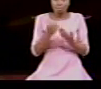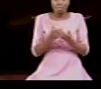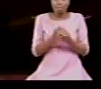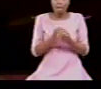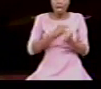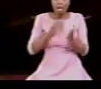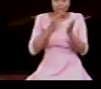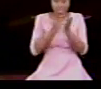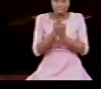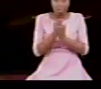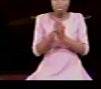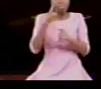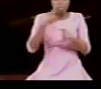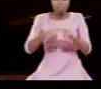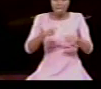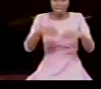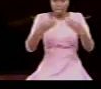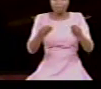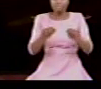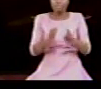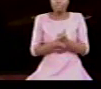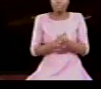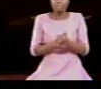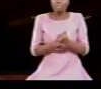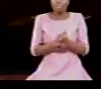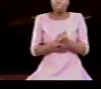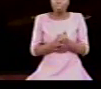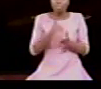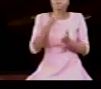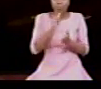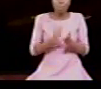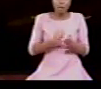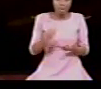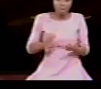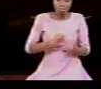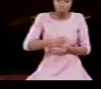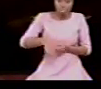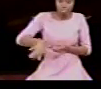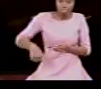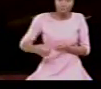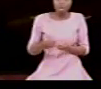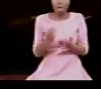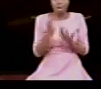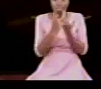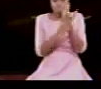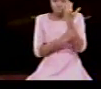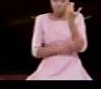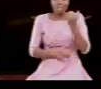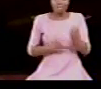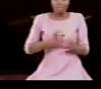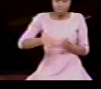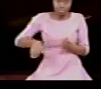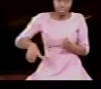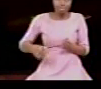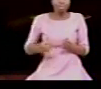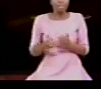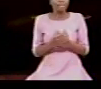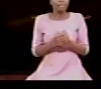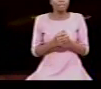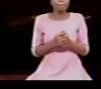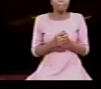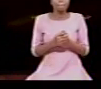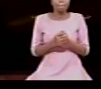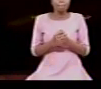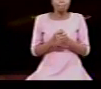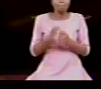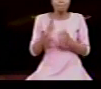You can't give. We are sowing. We are sowing poverty. We are sowing lack. By that comment,